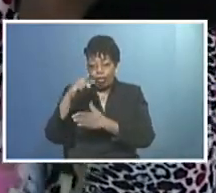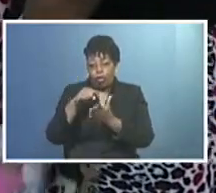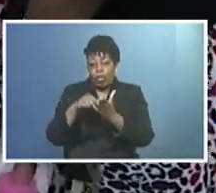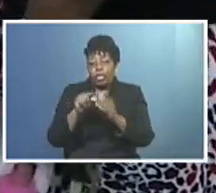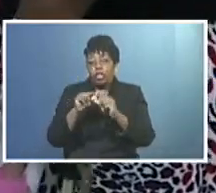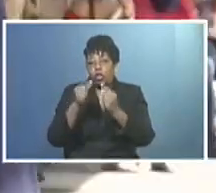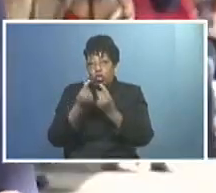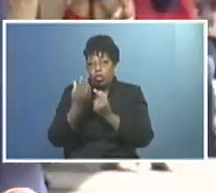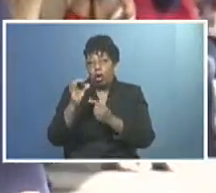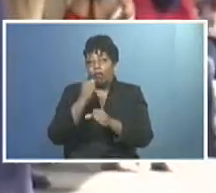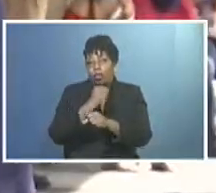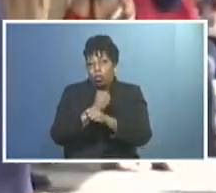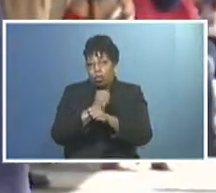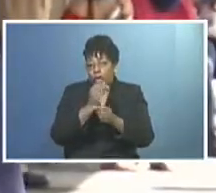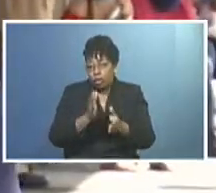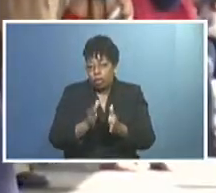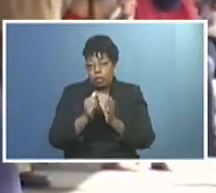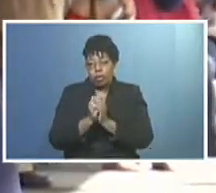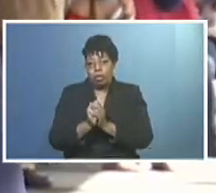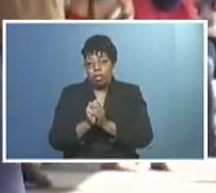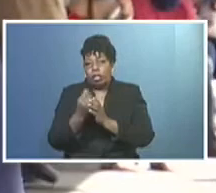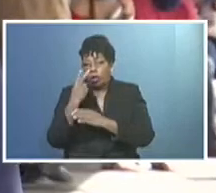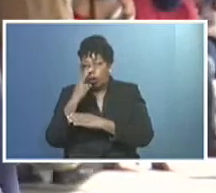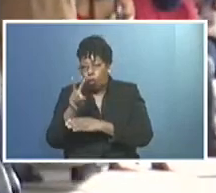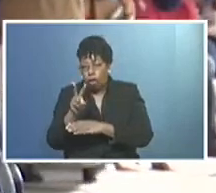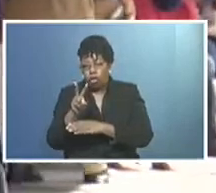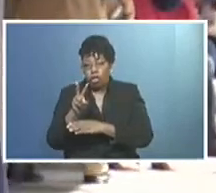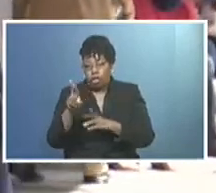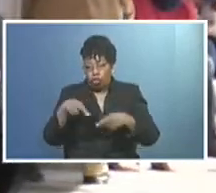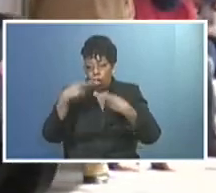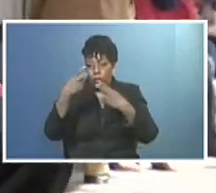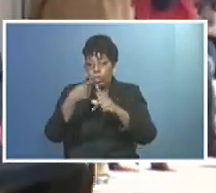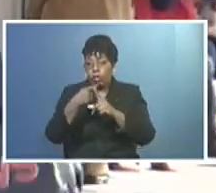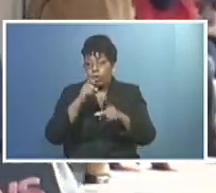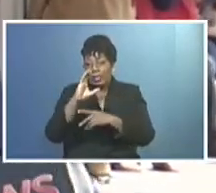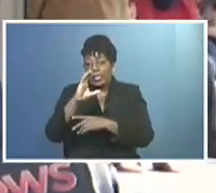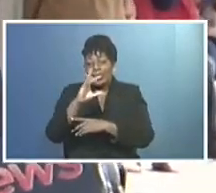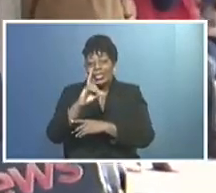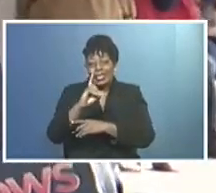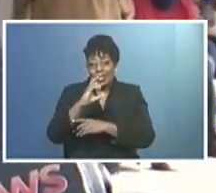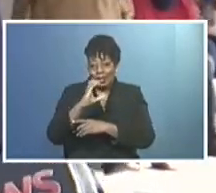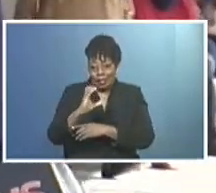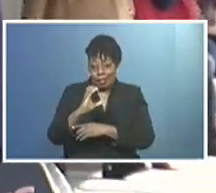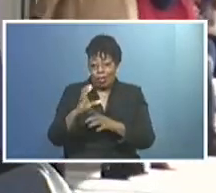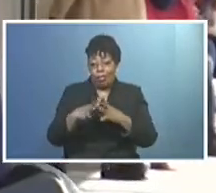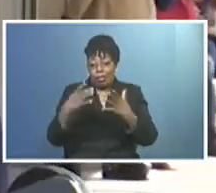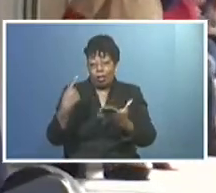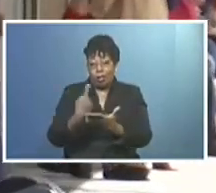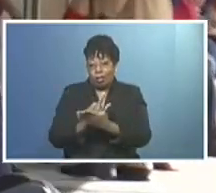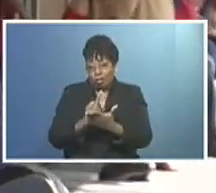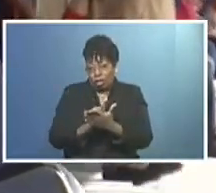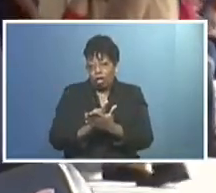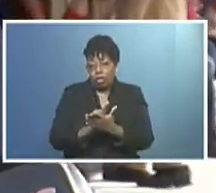of workers. We're watching the CDC recommendations, and much discussions is going on, particularly with our first